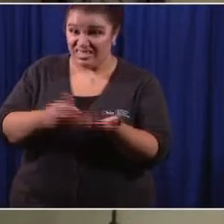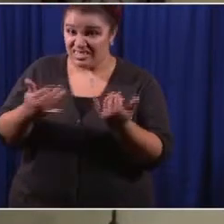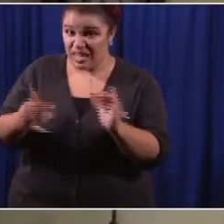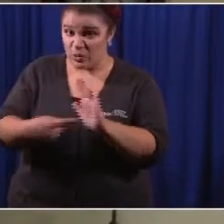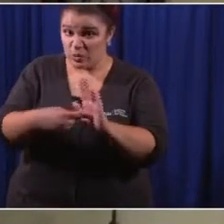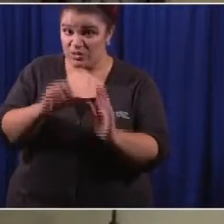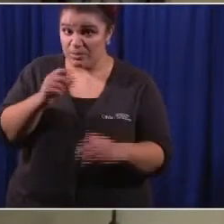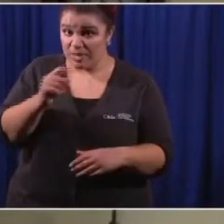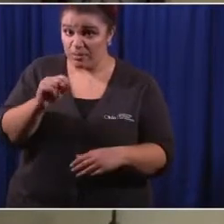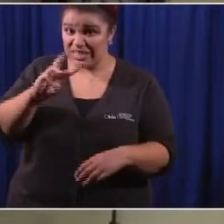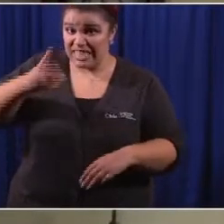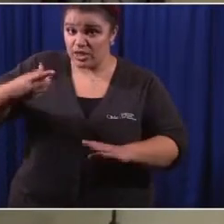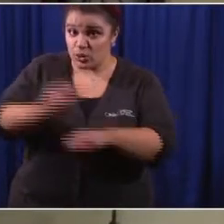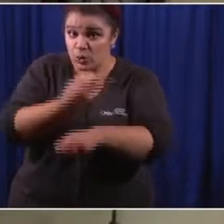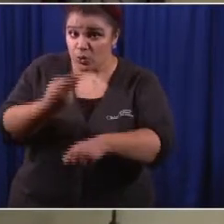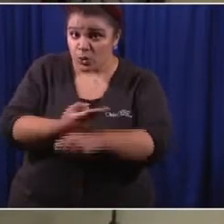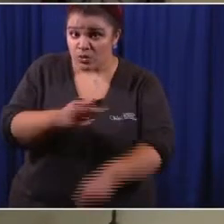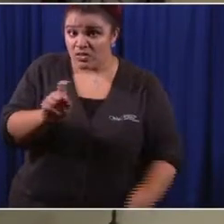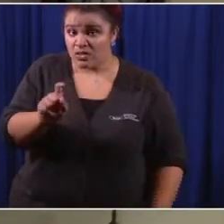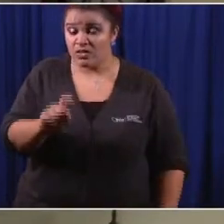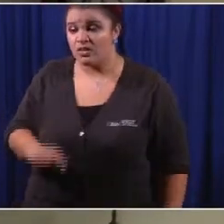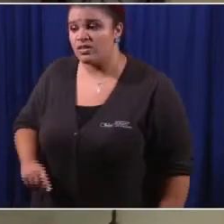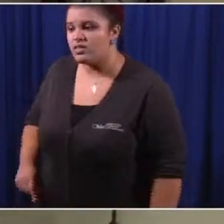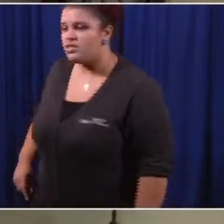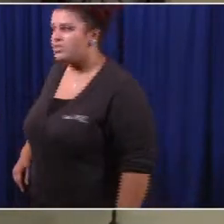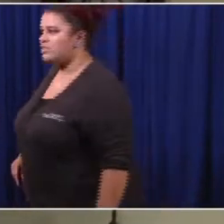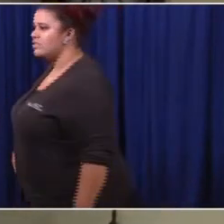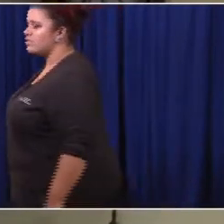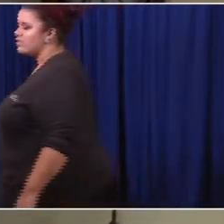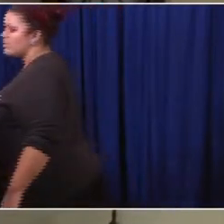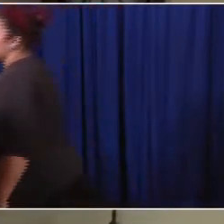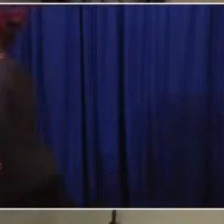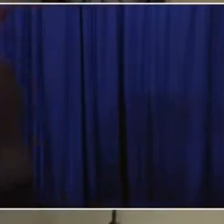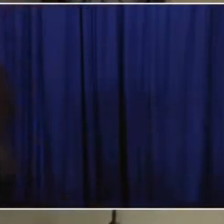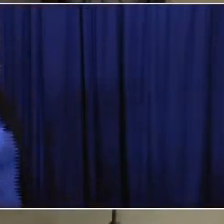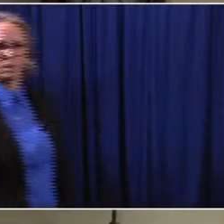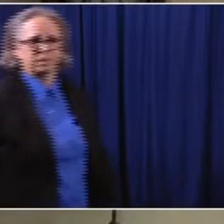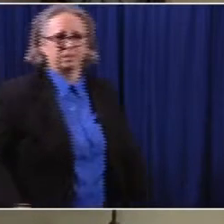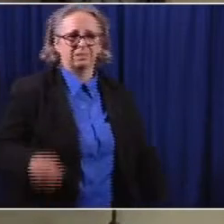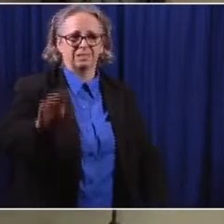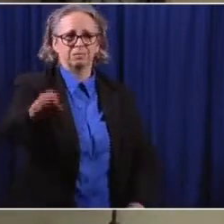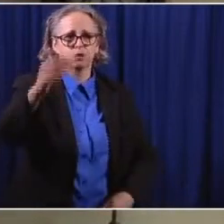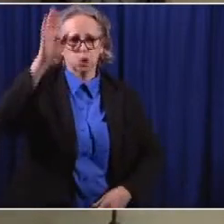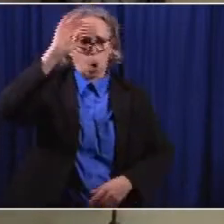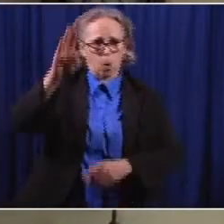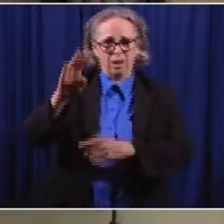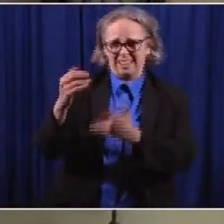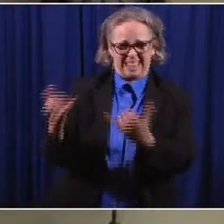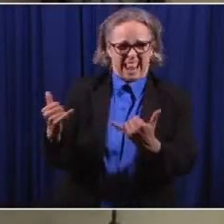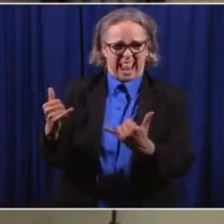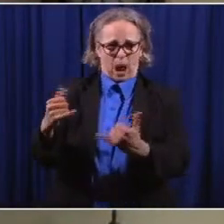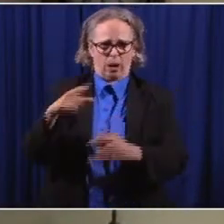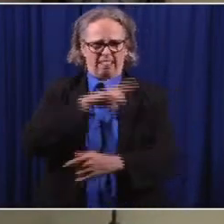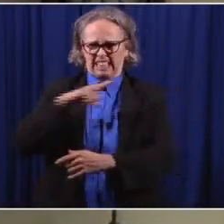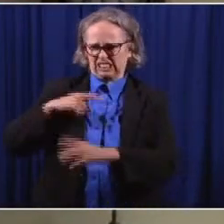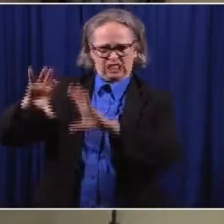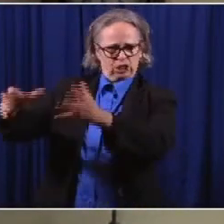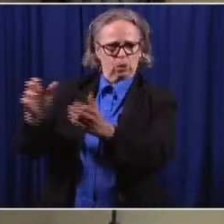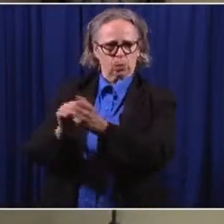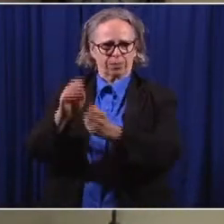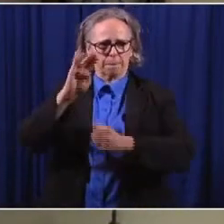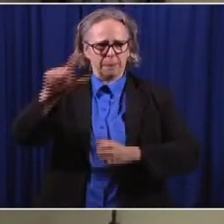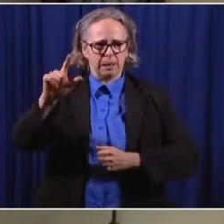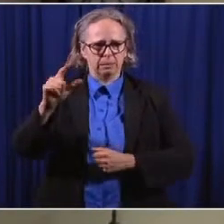is a bill in the legislature. It's passed one house. We expect it to pass the other house that will get the additional money out. We have taken